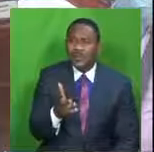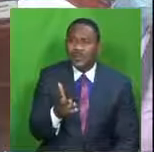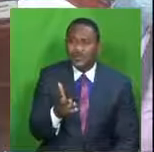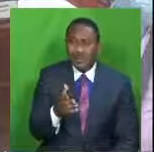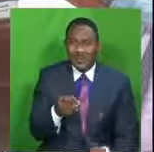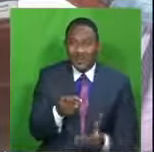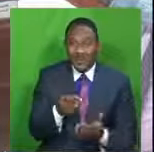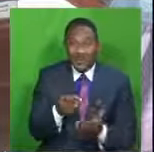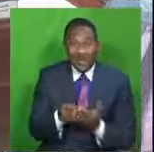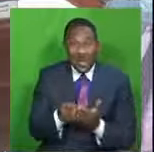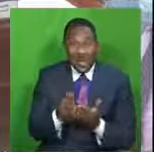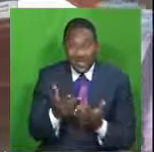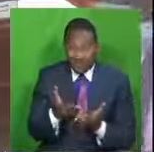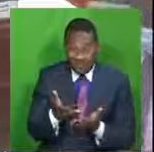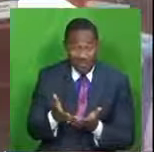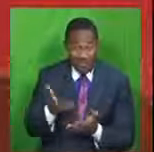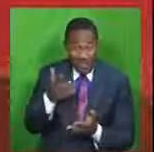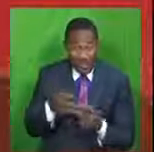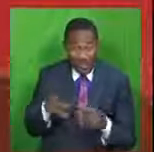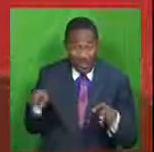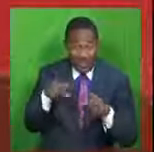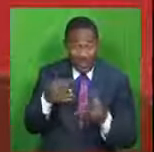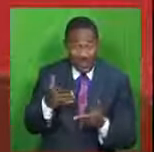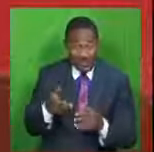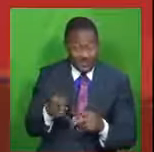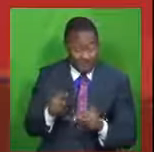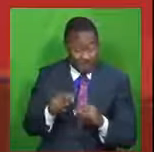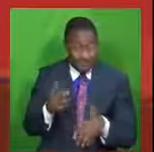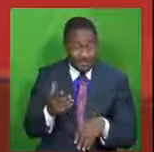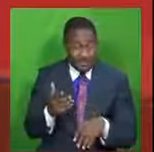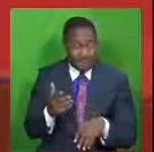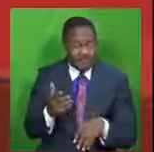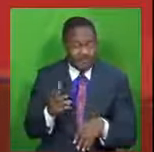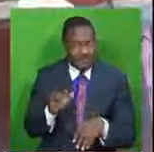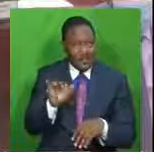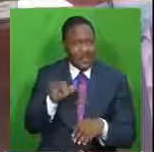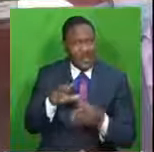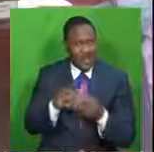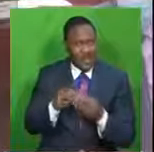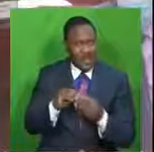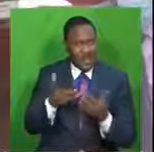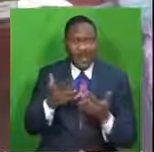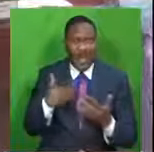your value has gone up, hasn't it? Mr. Speaker, I'll share the spoils of it